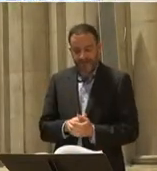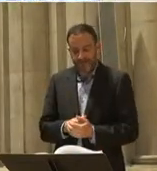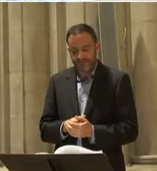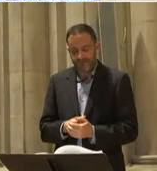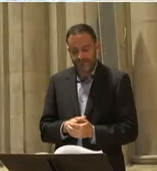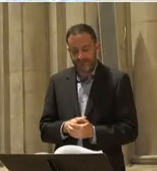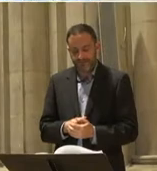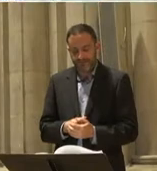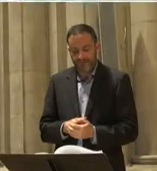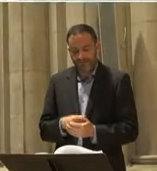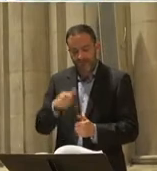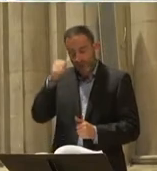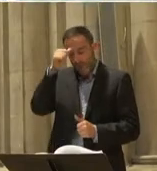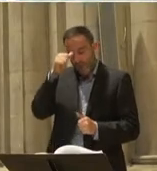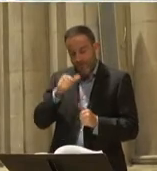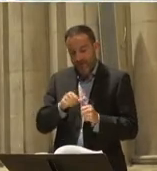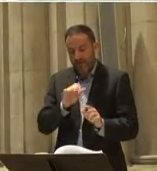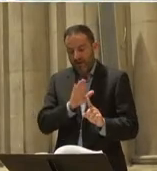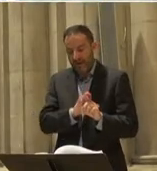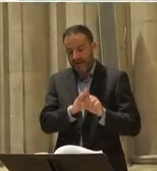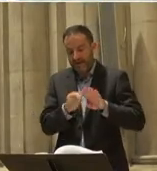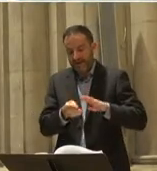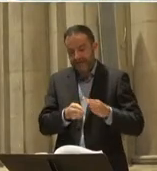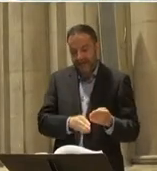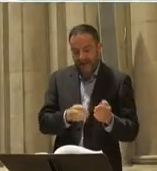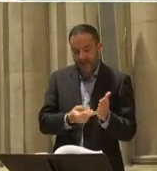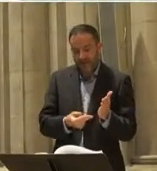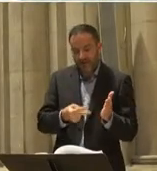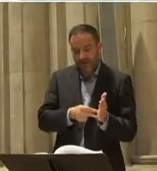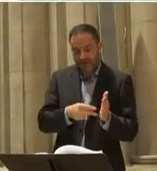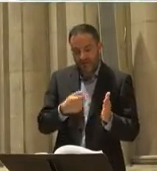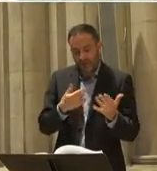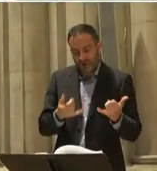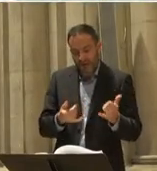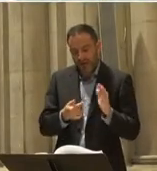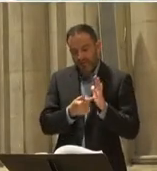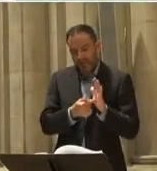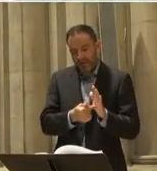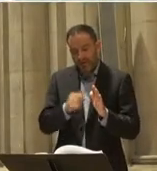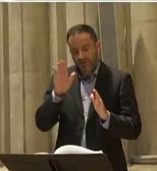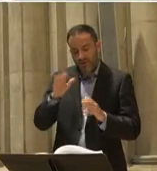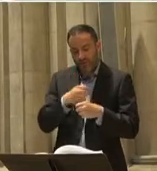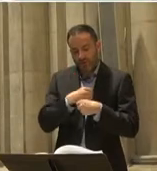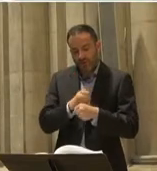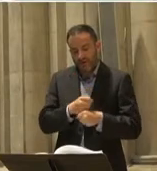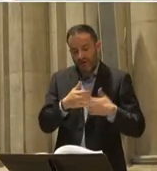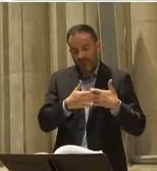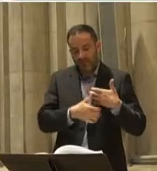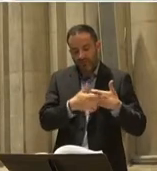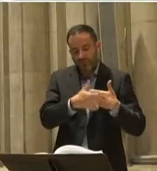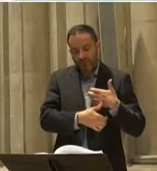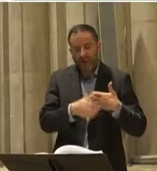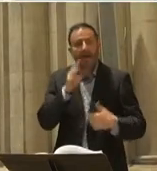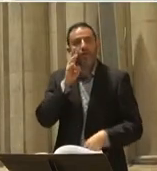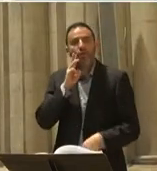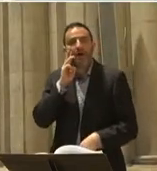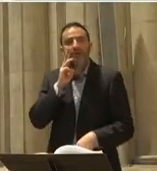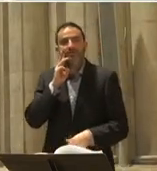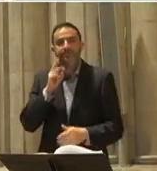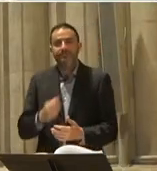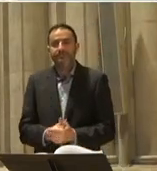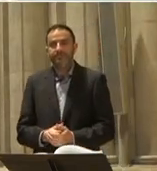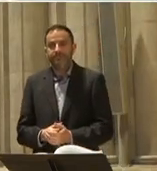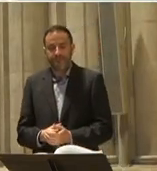again. Remembering his death and resurrection, we now present to you from your creation this bread and this